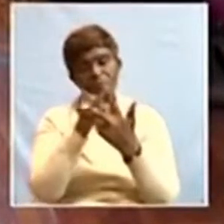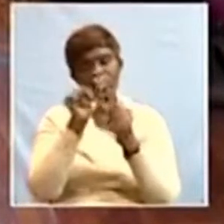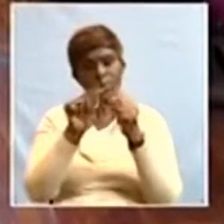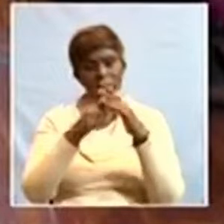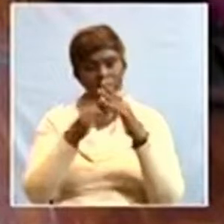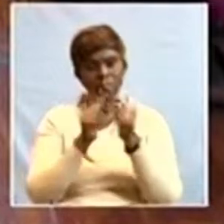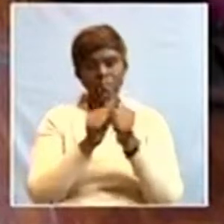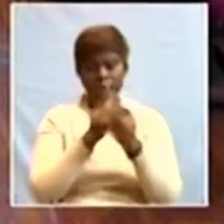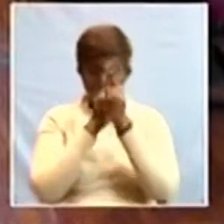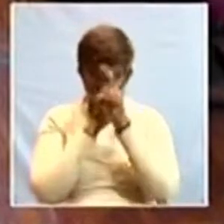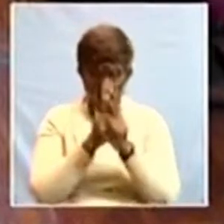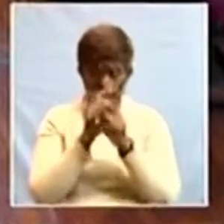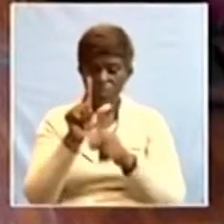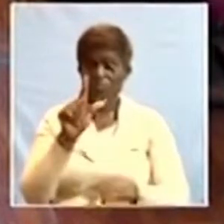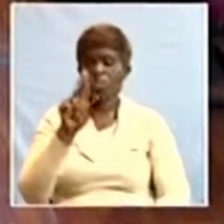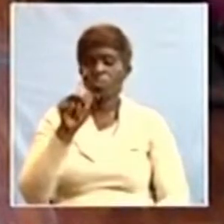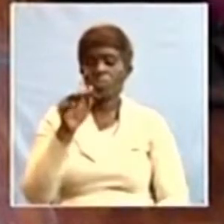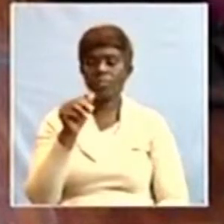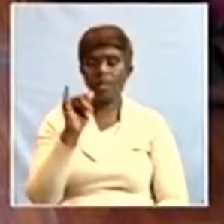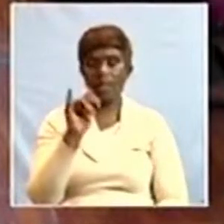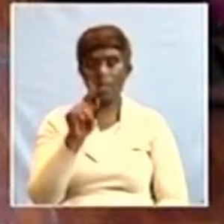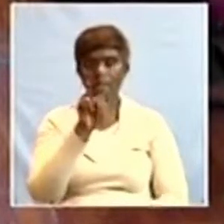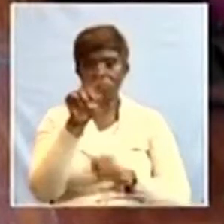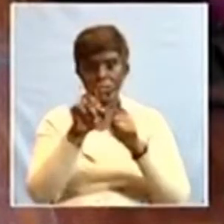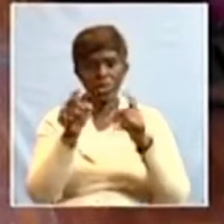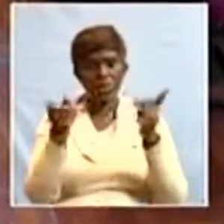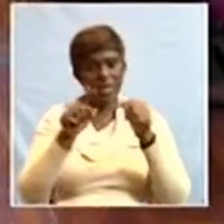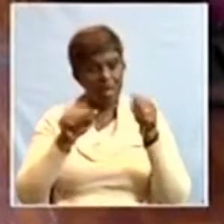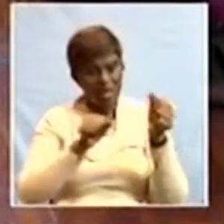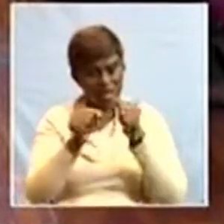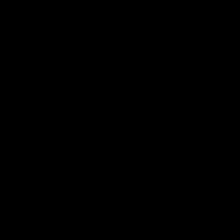question. When did the system start?